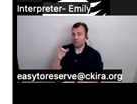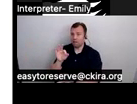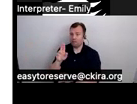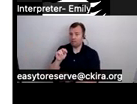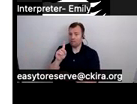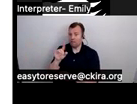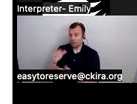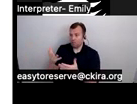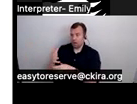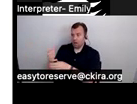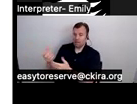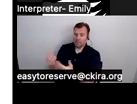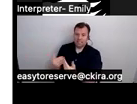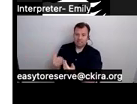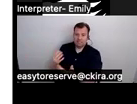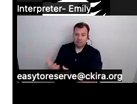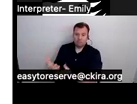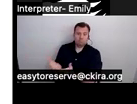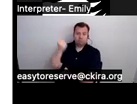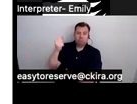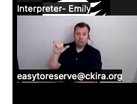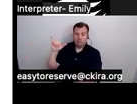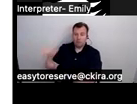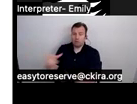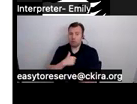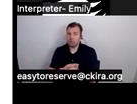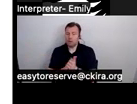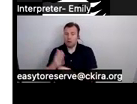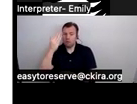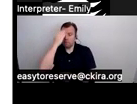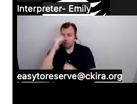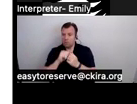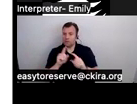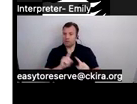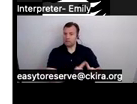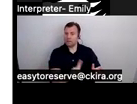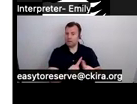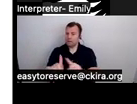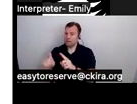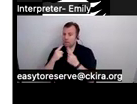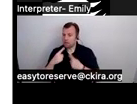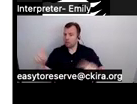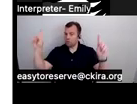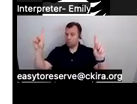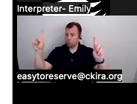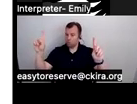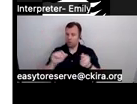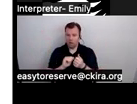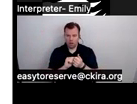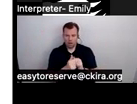higher there. So it's important to become familiar with some of these different announcements, and there's different ways to do that. So how do you